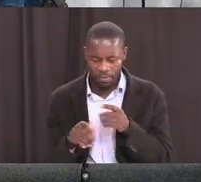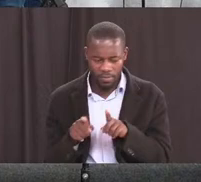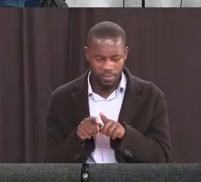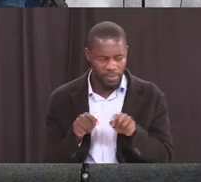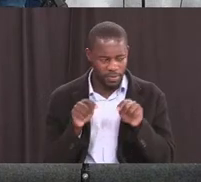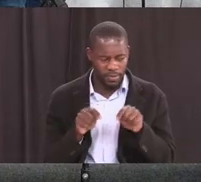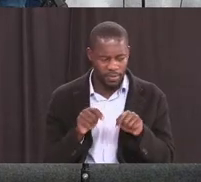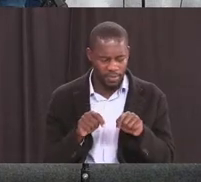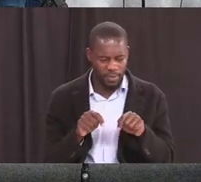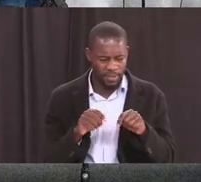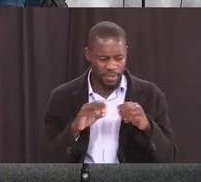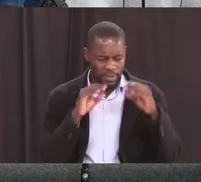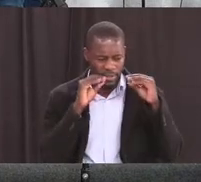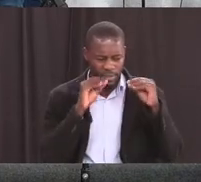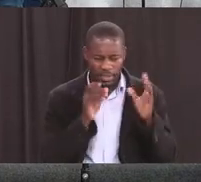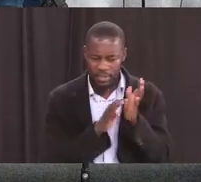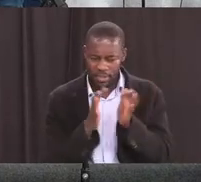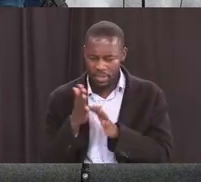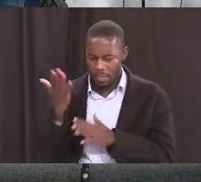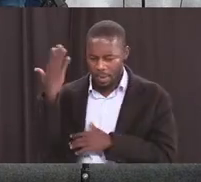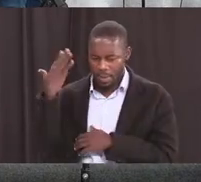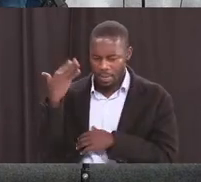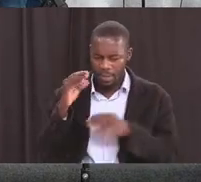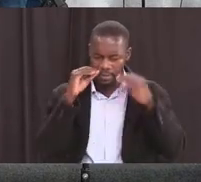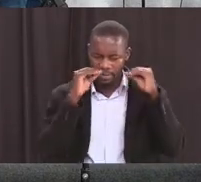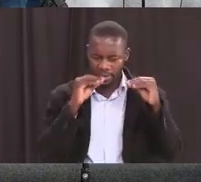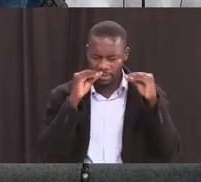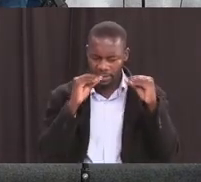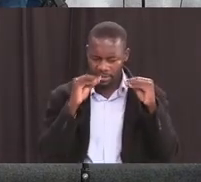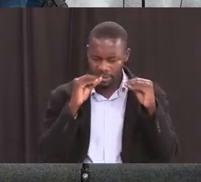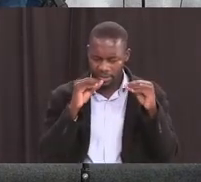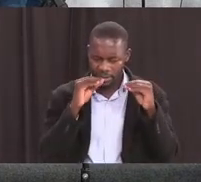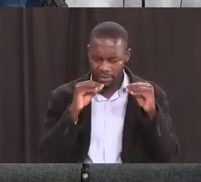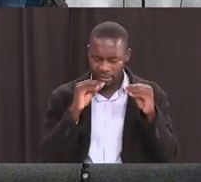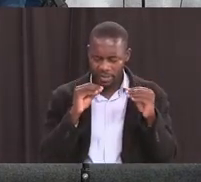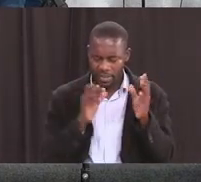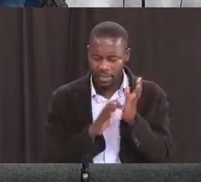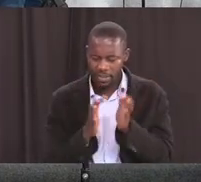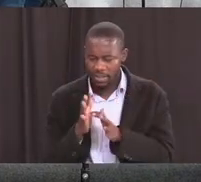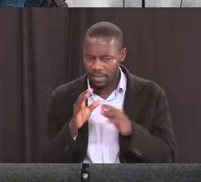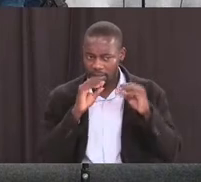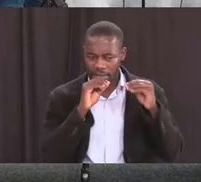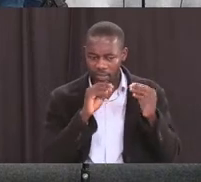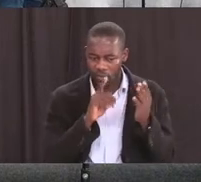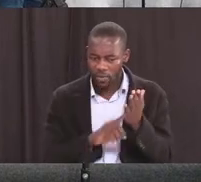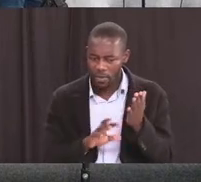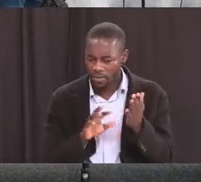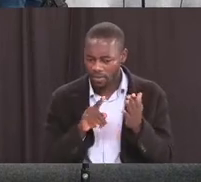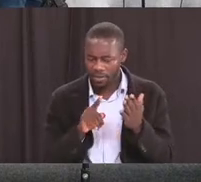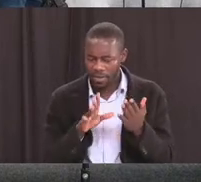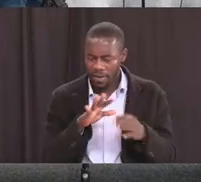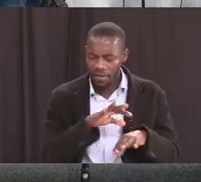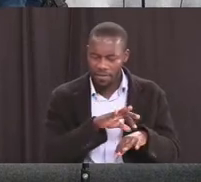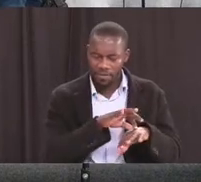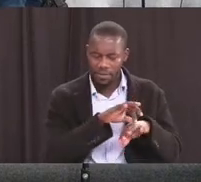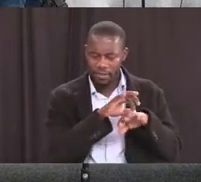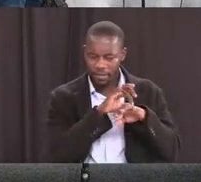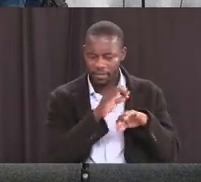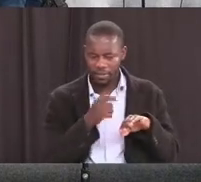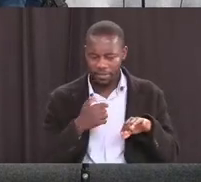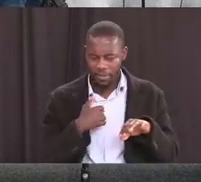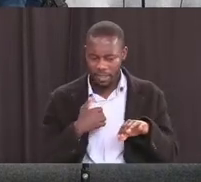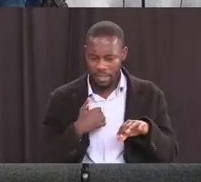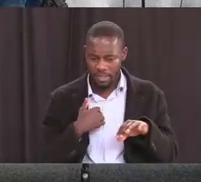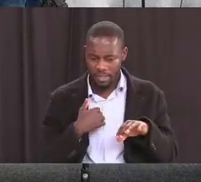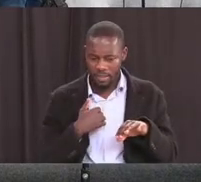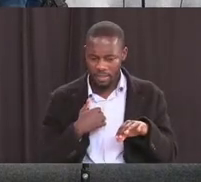The teachings were hard when Jesus is saying, eat my flesh, drink my blood. The Bible says many of them started leaving.